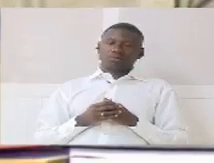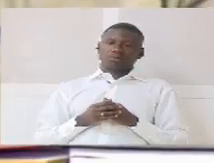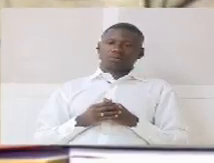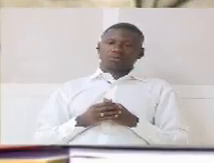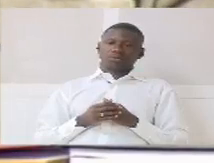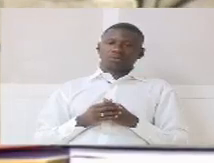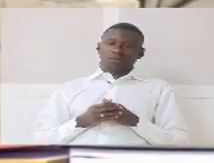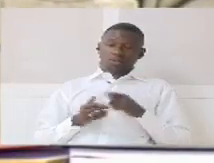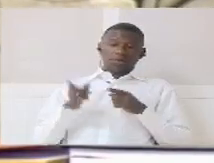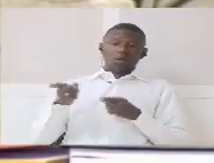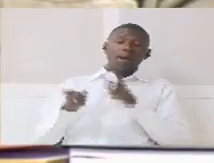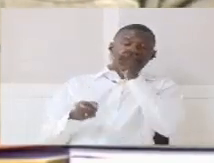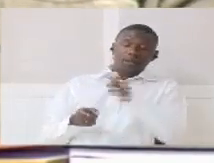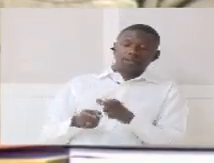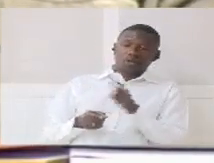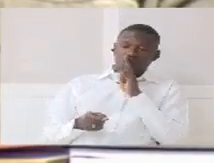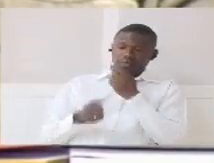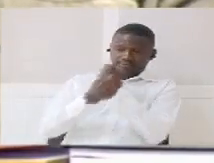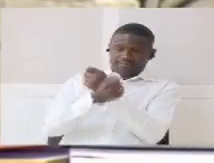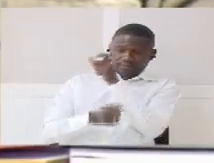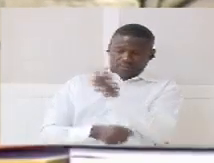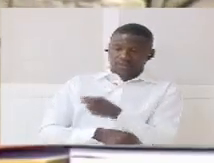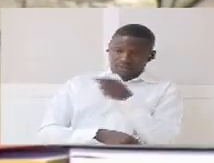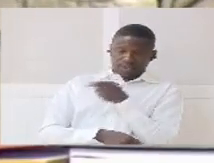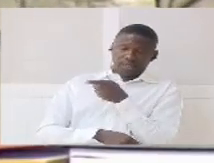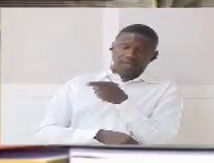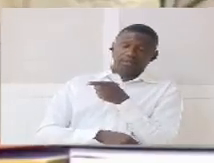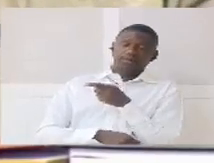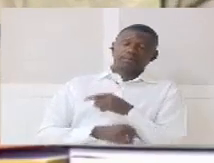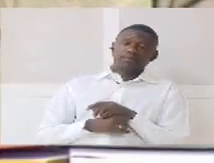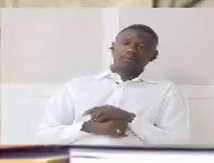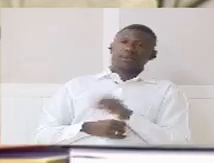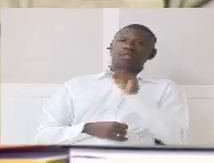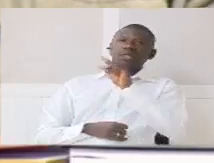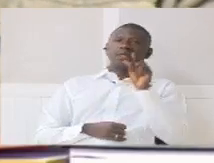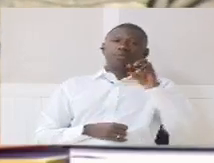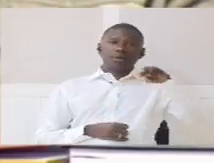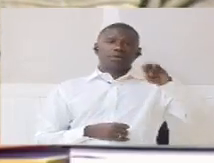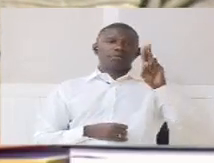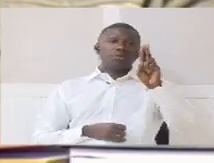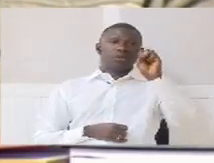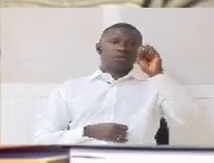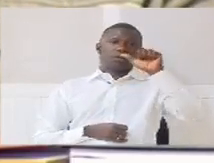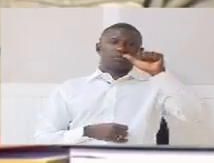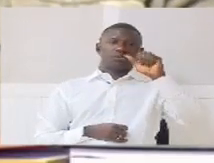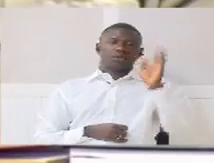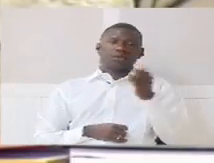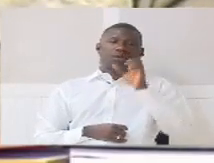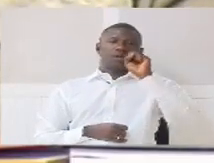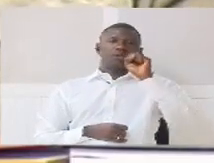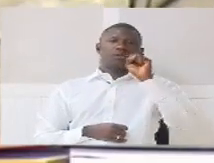He was a prisoner. There was someone who was a prisoner. By the name Musa Suso. Called Musa Suso.